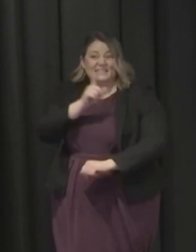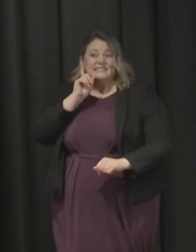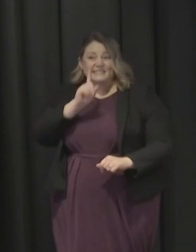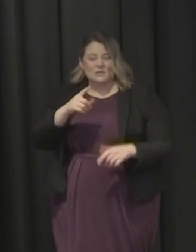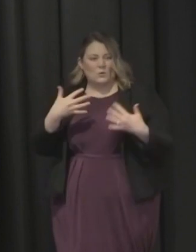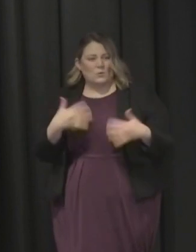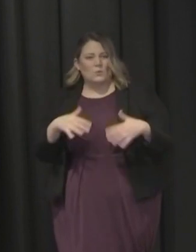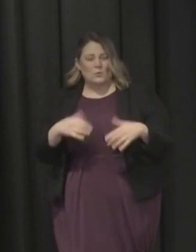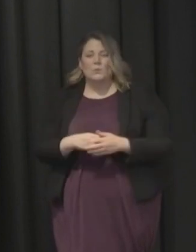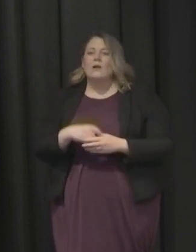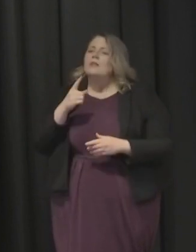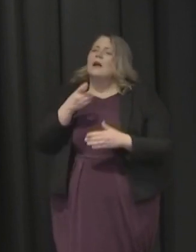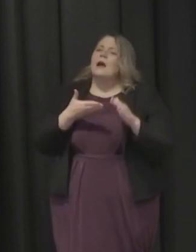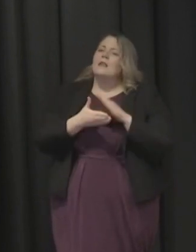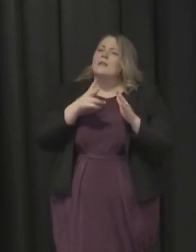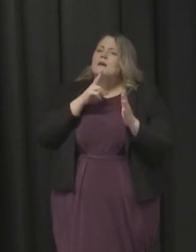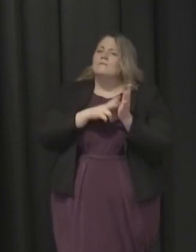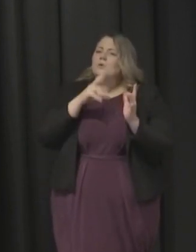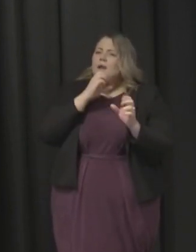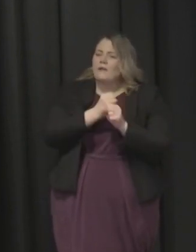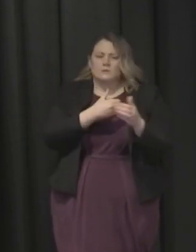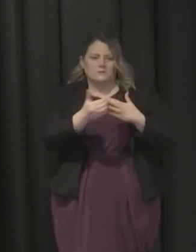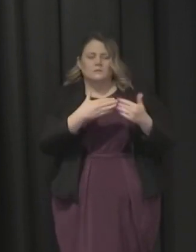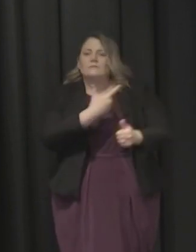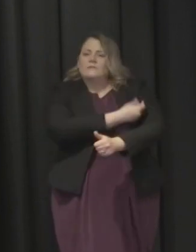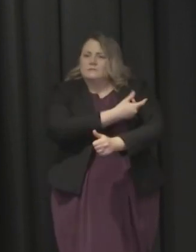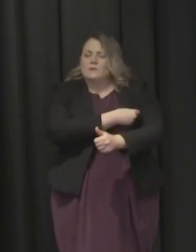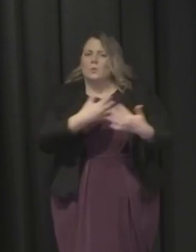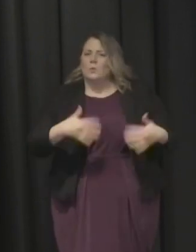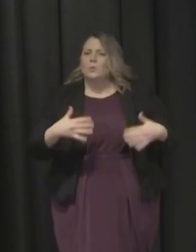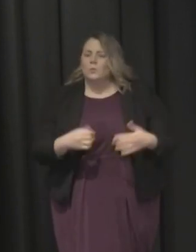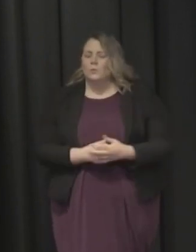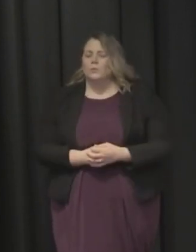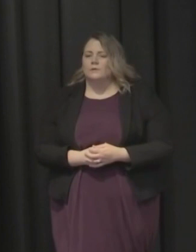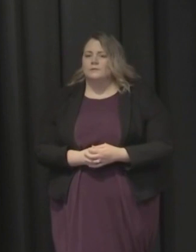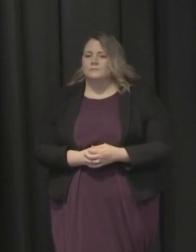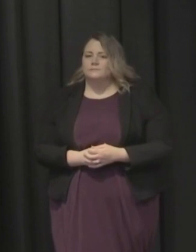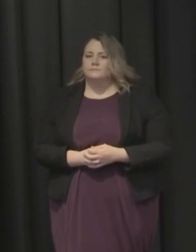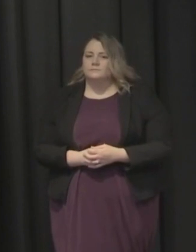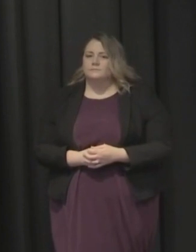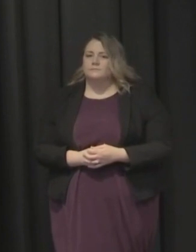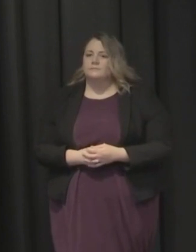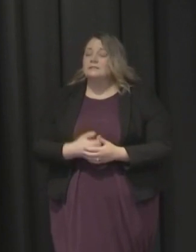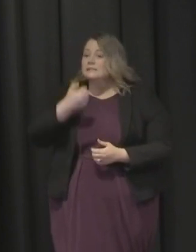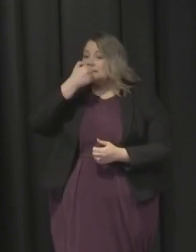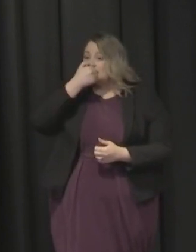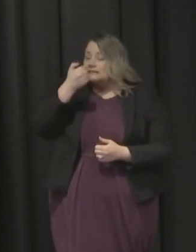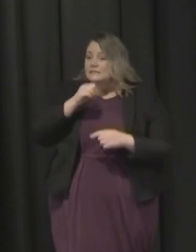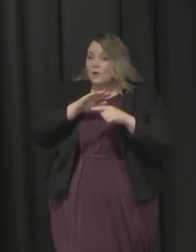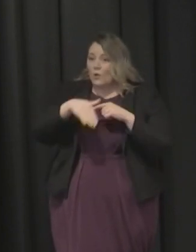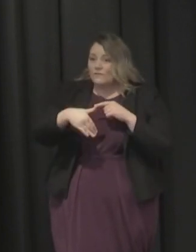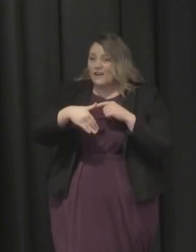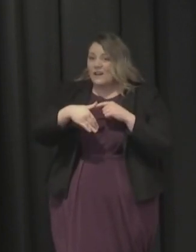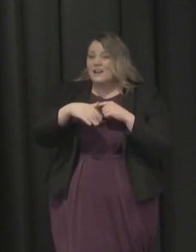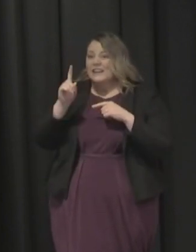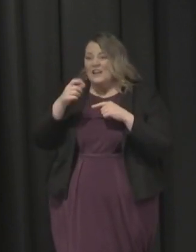thank every one of them, every Victorian who fronted up to be tested, to keep their community safe, everybody